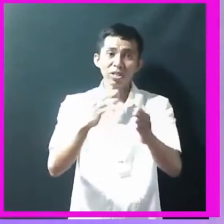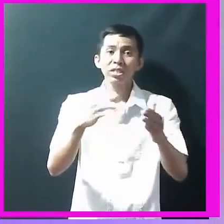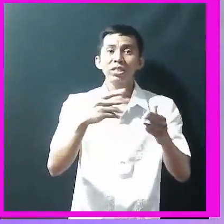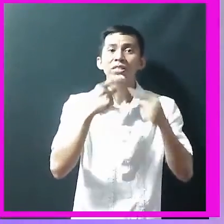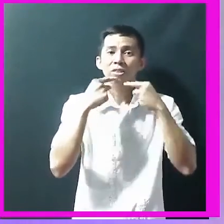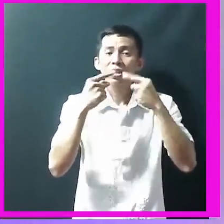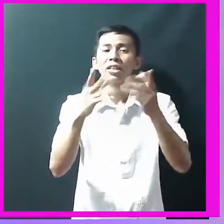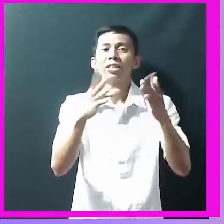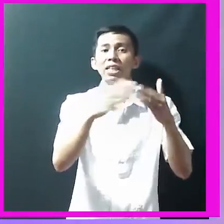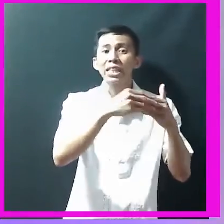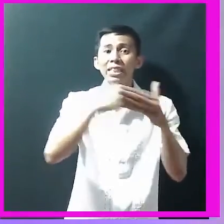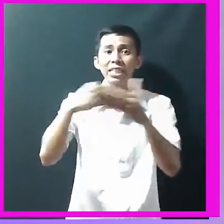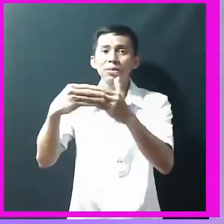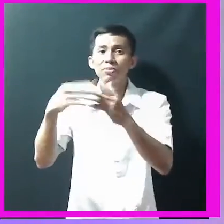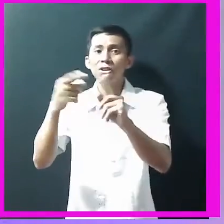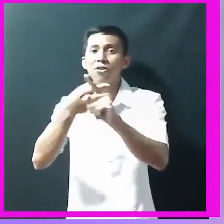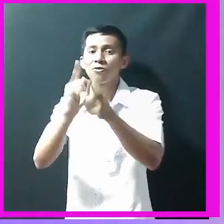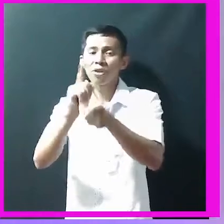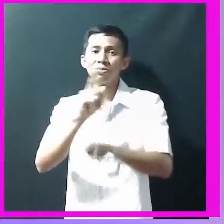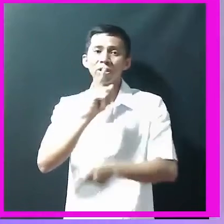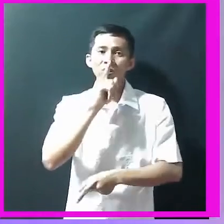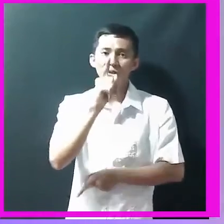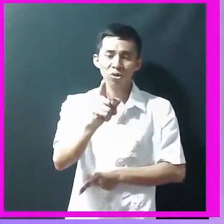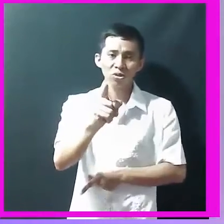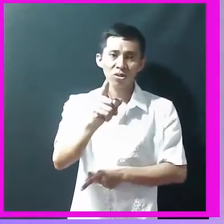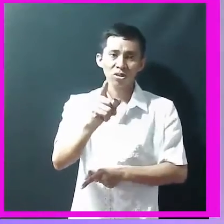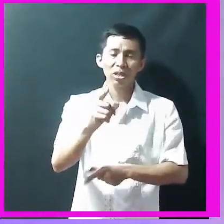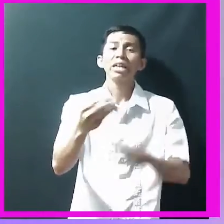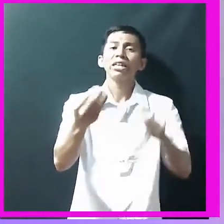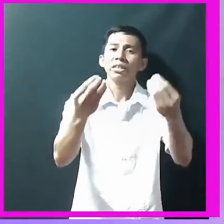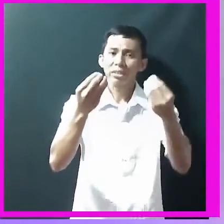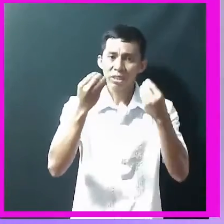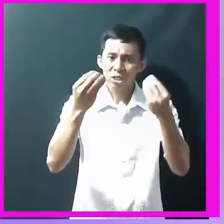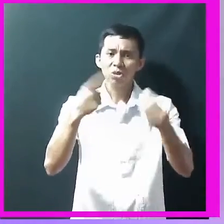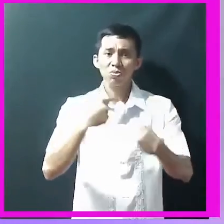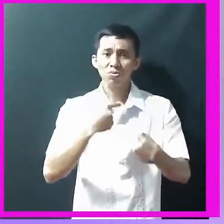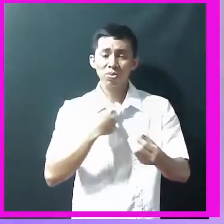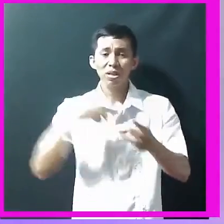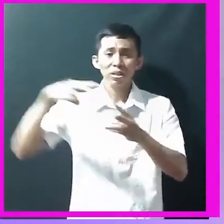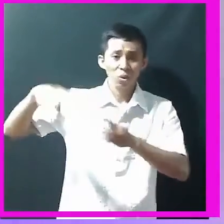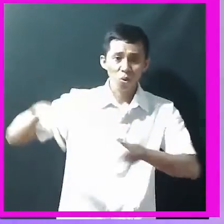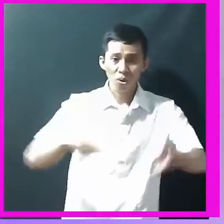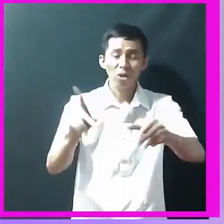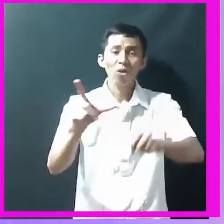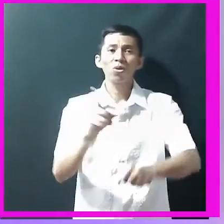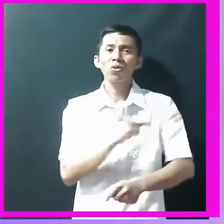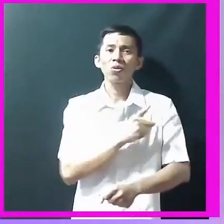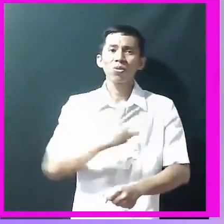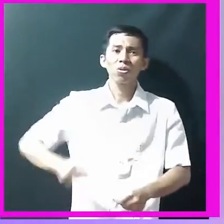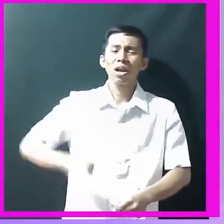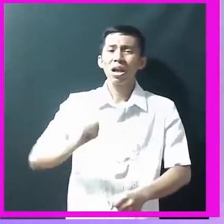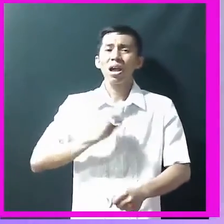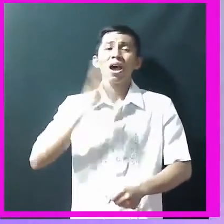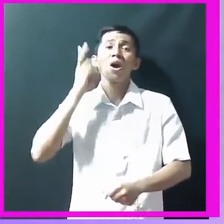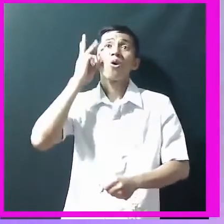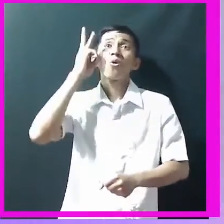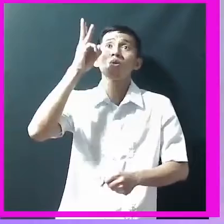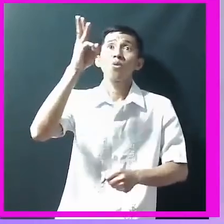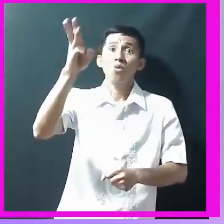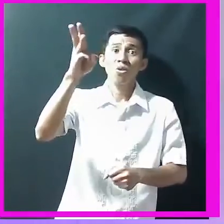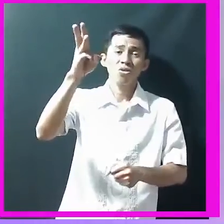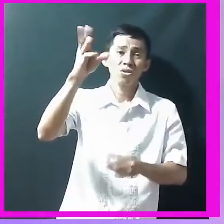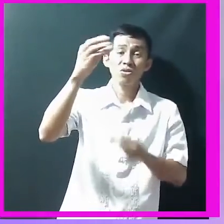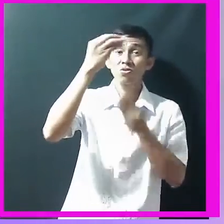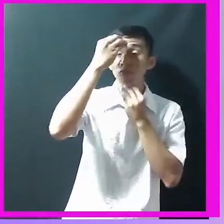truth. Psalm 86 and verse number 11, teach me thy way, O Lord, I will walk